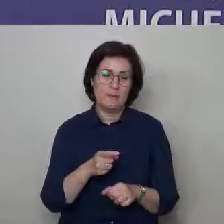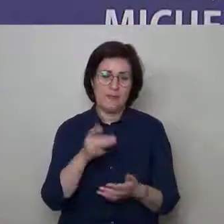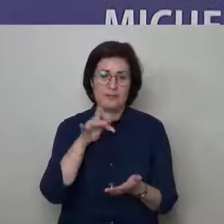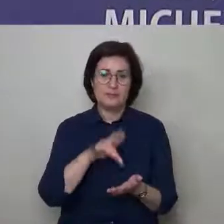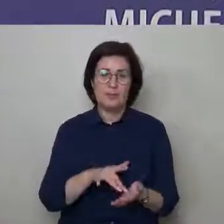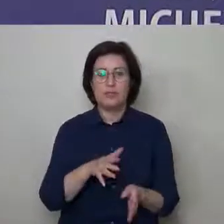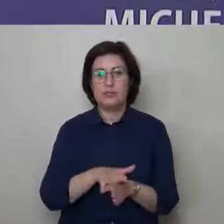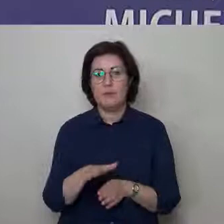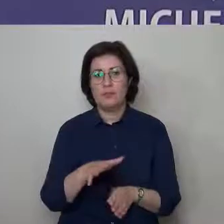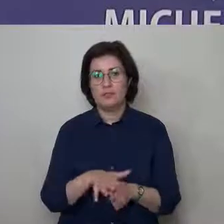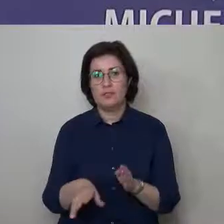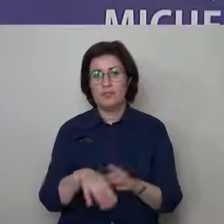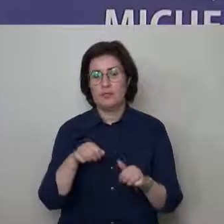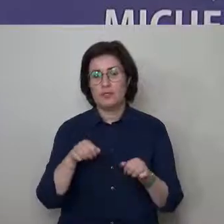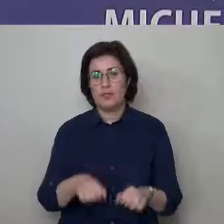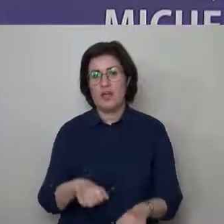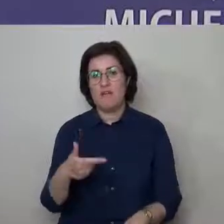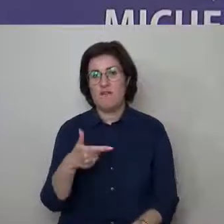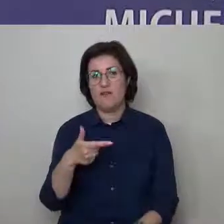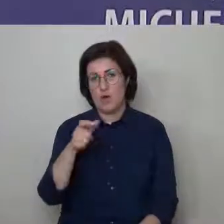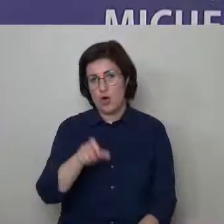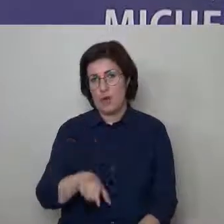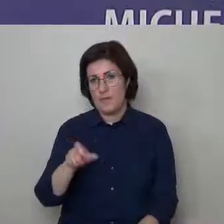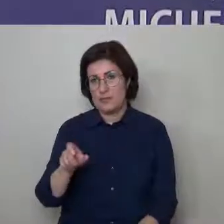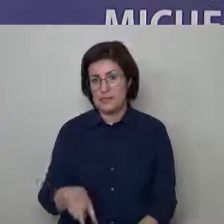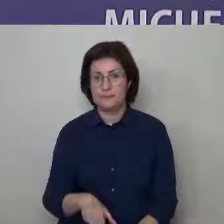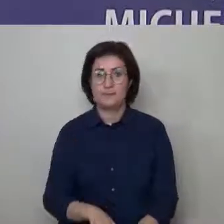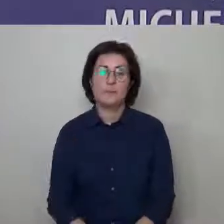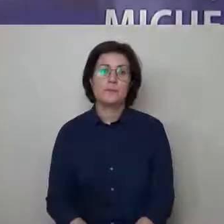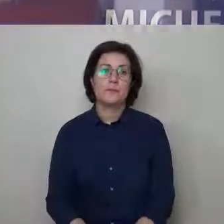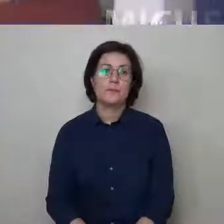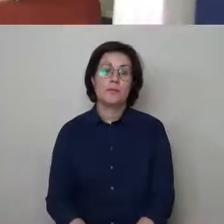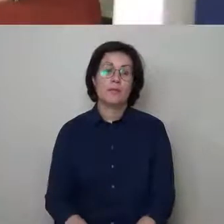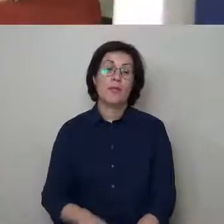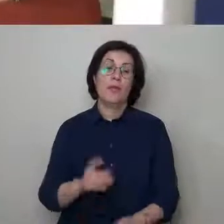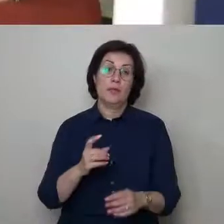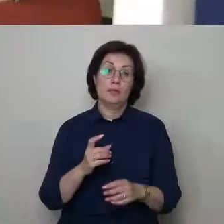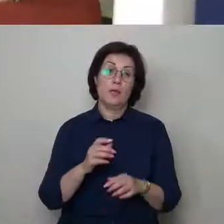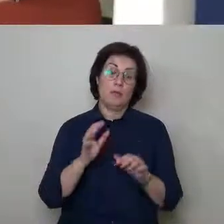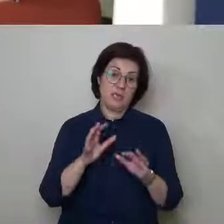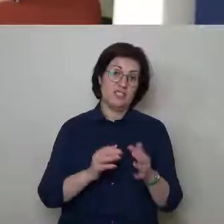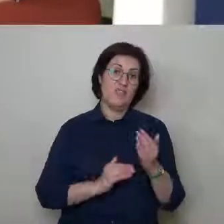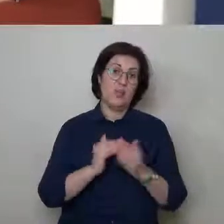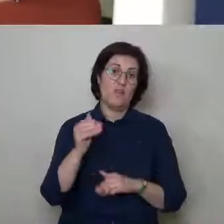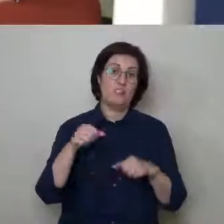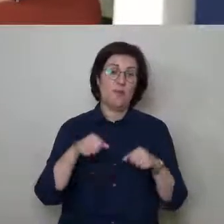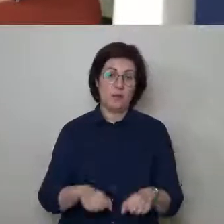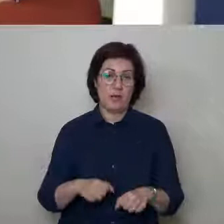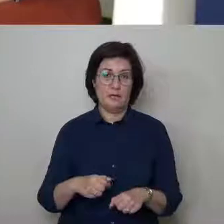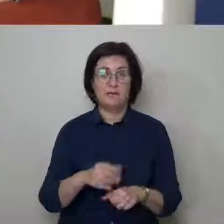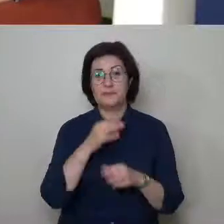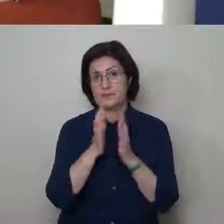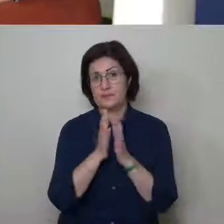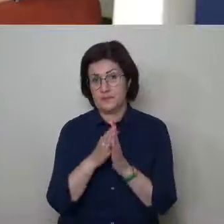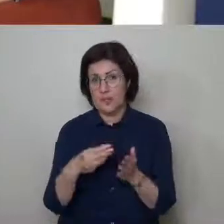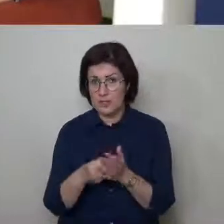to take certain actions to make sure that the election rights of the citizens would be grounded. That's the principle of the rule of